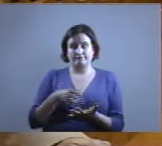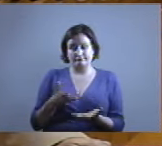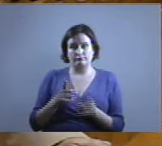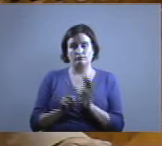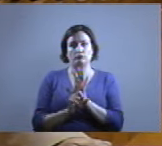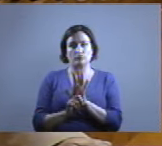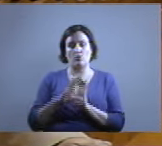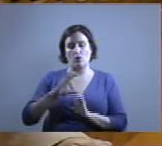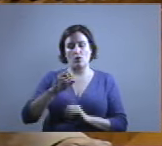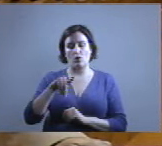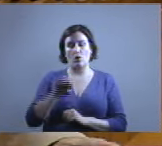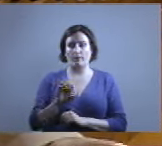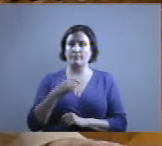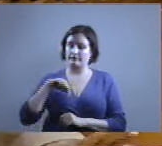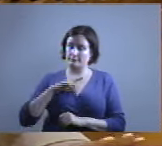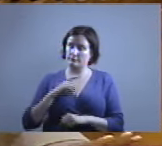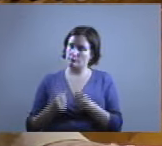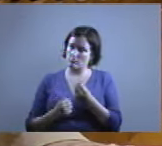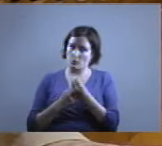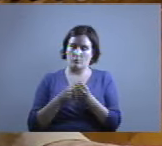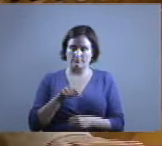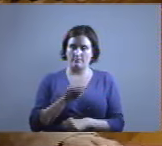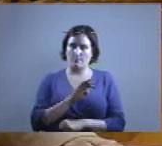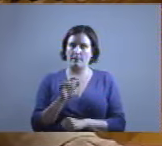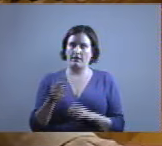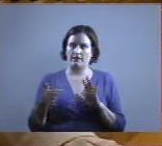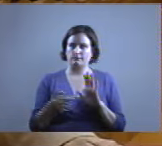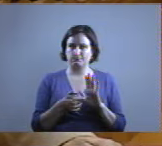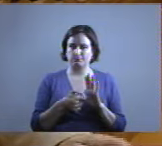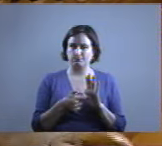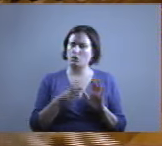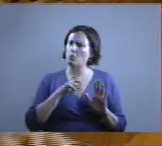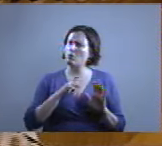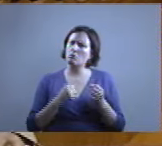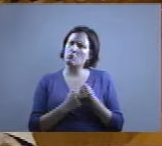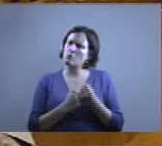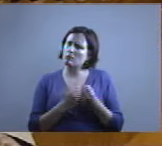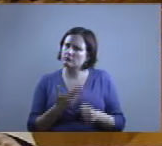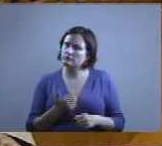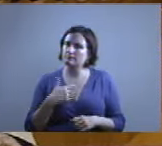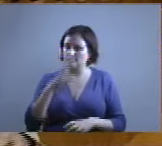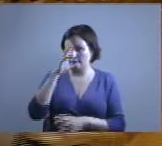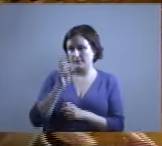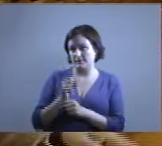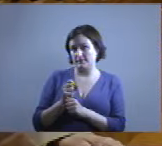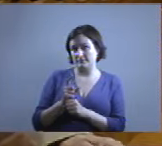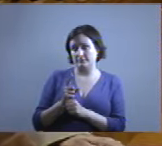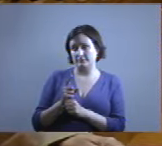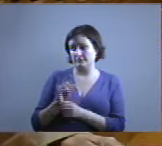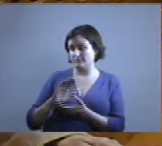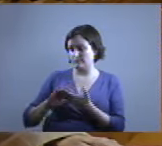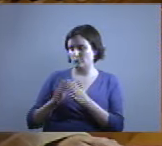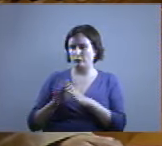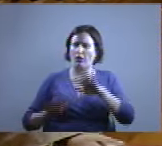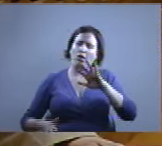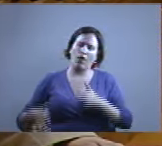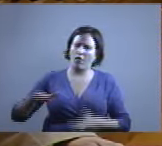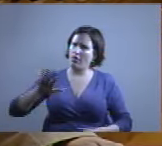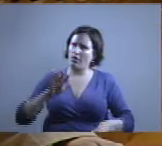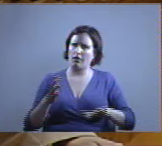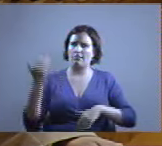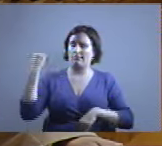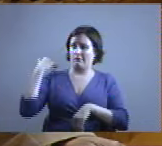bill. The simple reason for our support is because we believe that normalization of society after several decades of